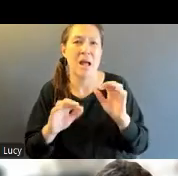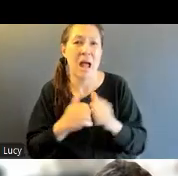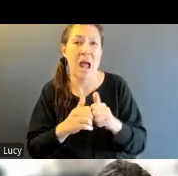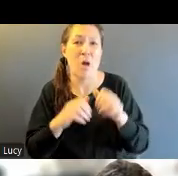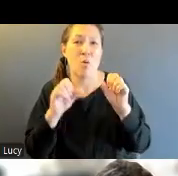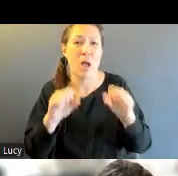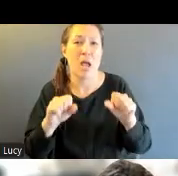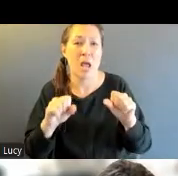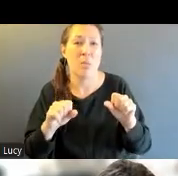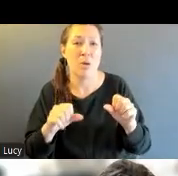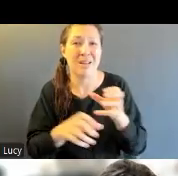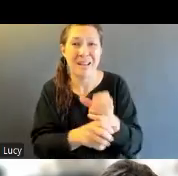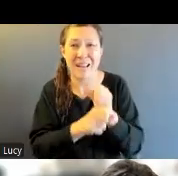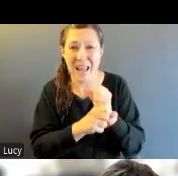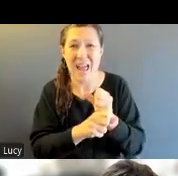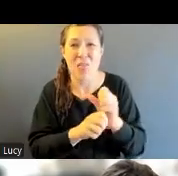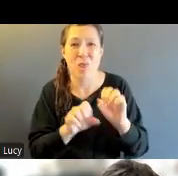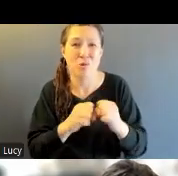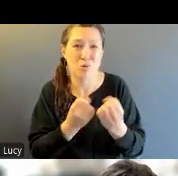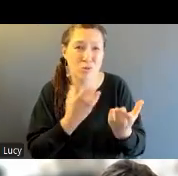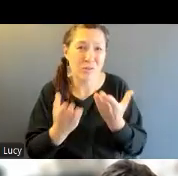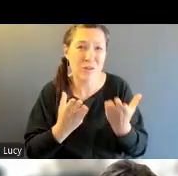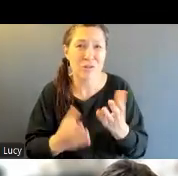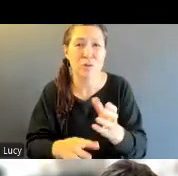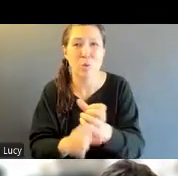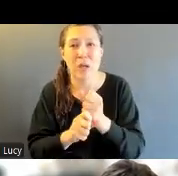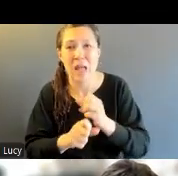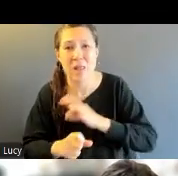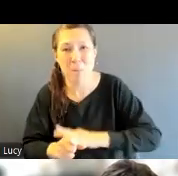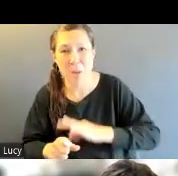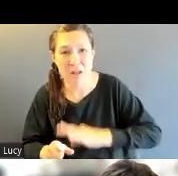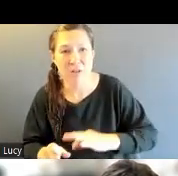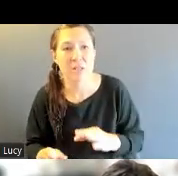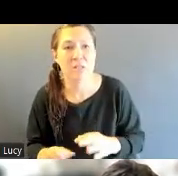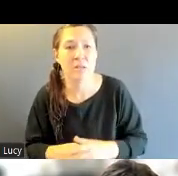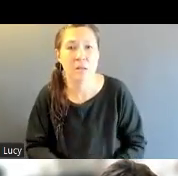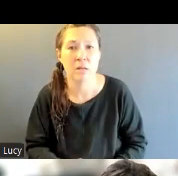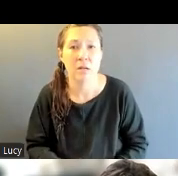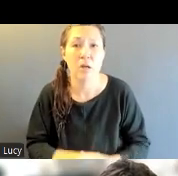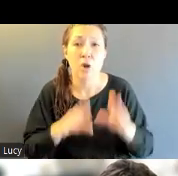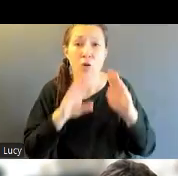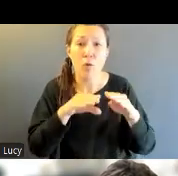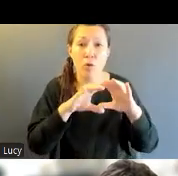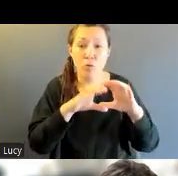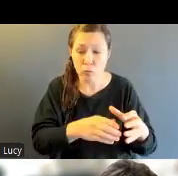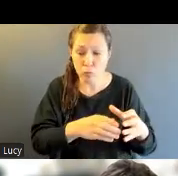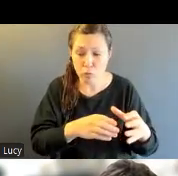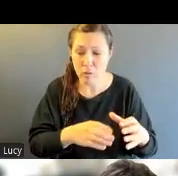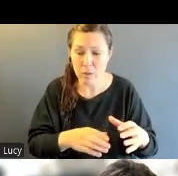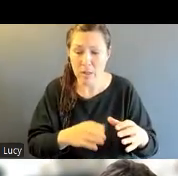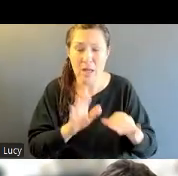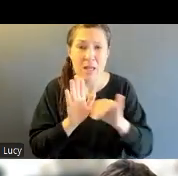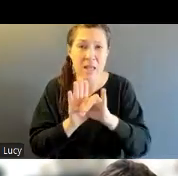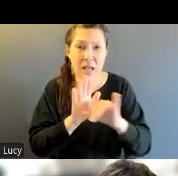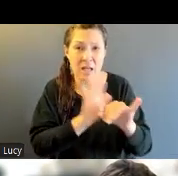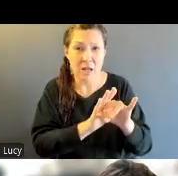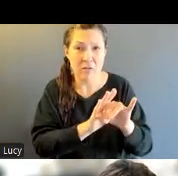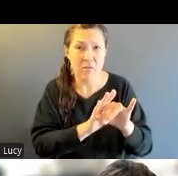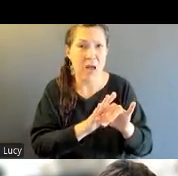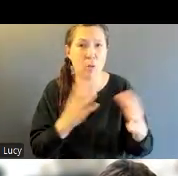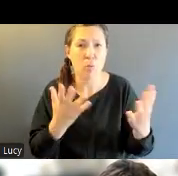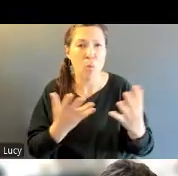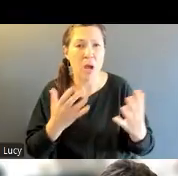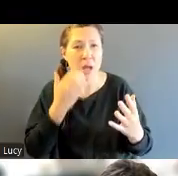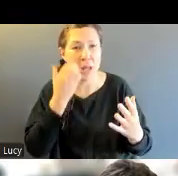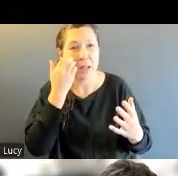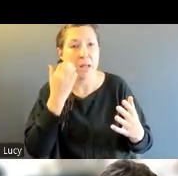and social service system. One very focused group participation identified in some schools is that documents are